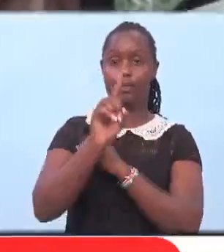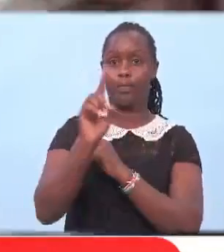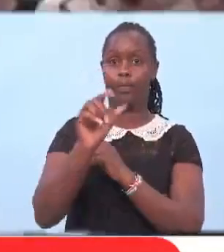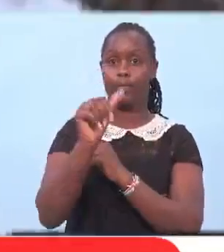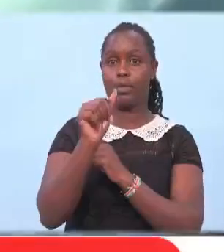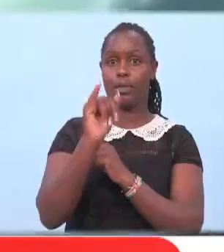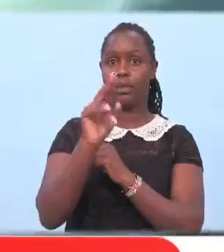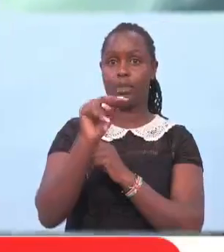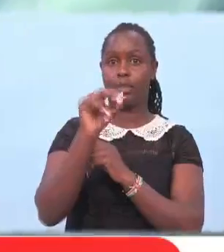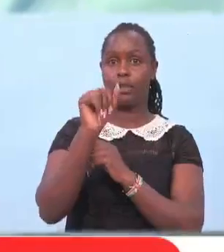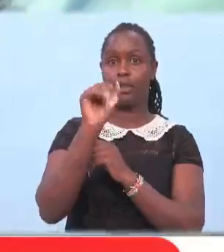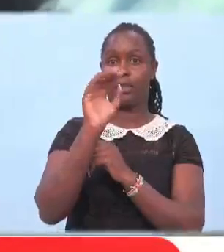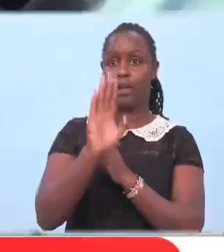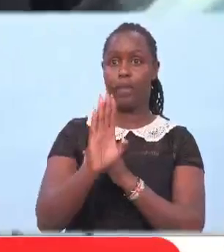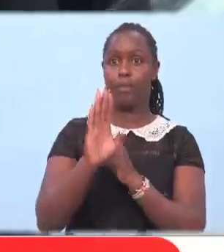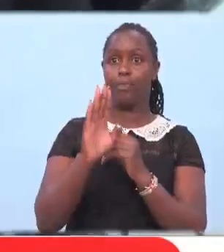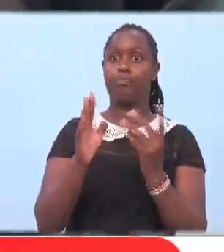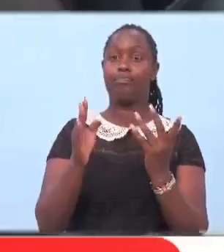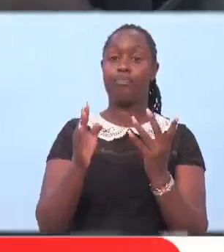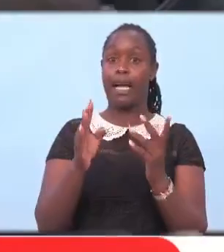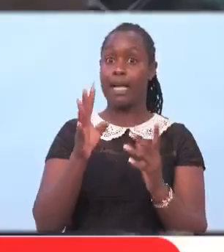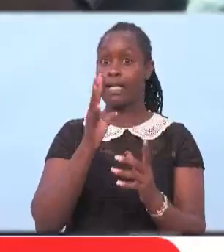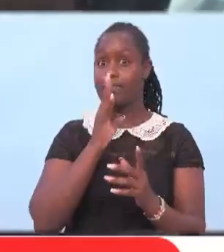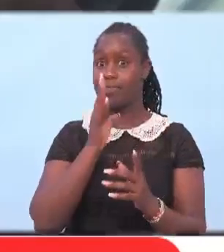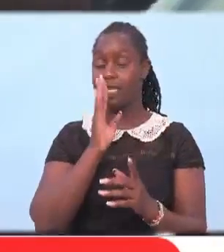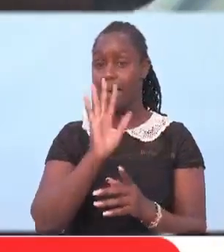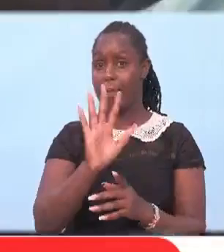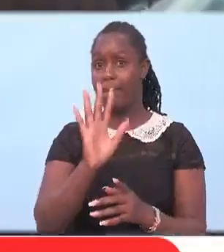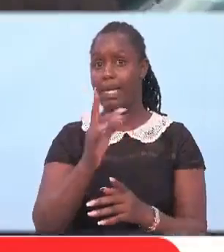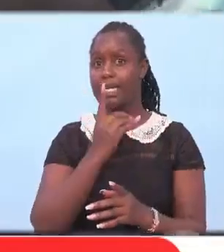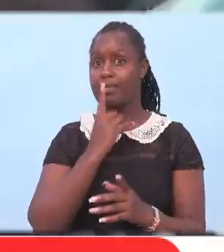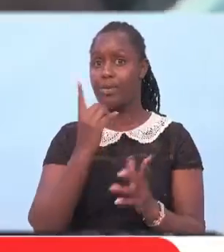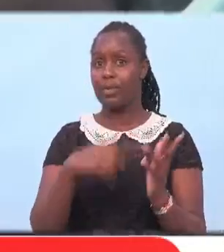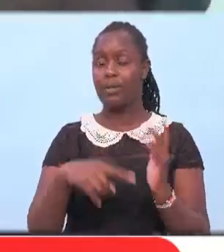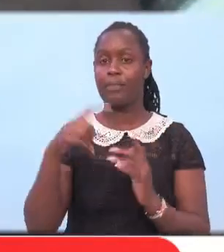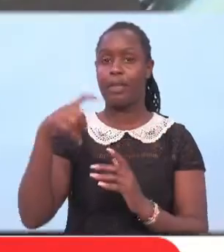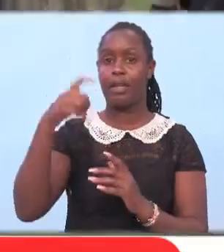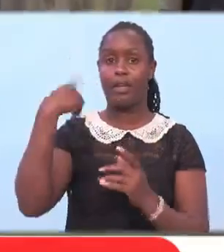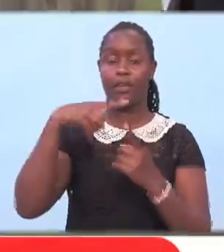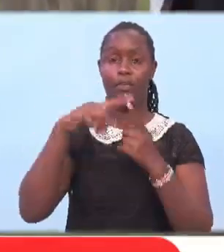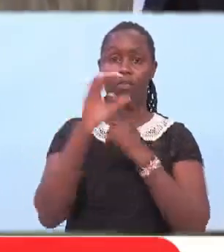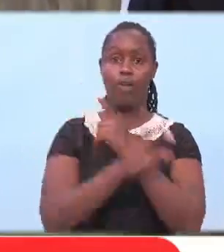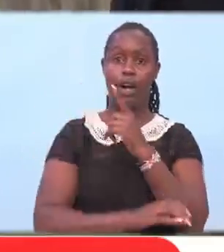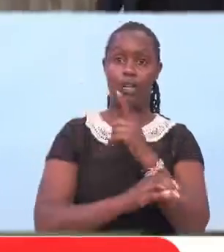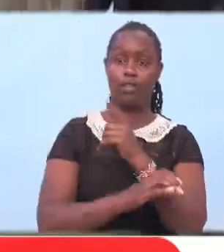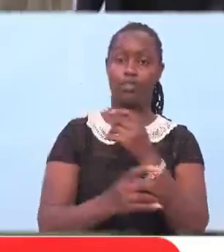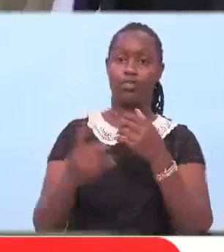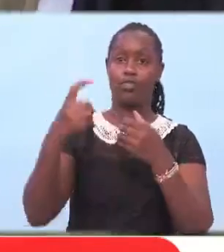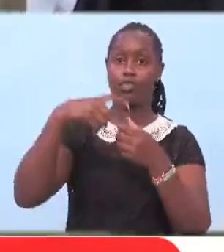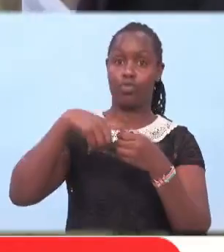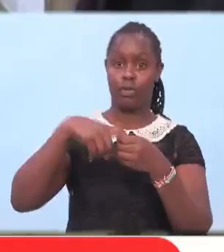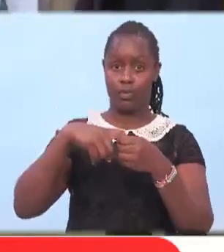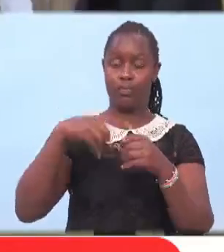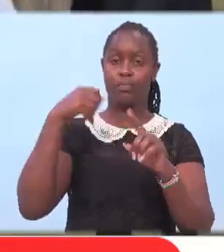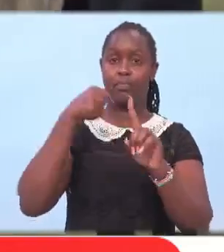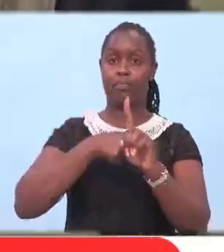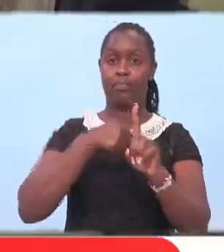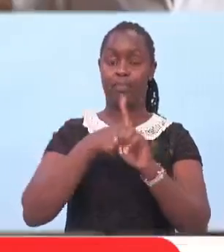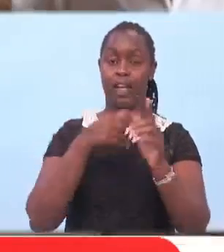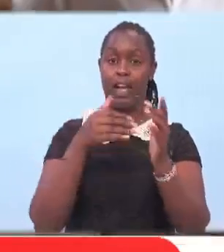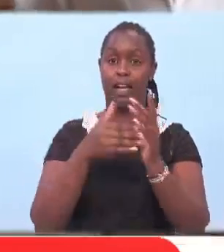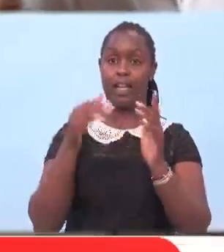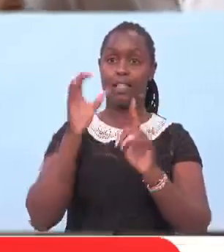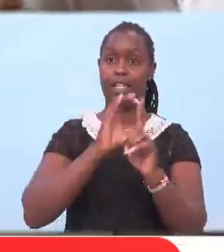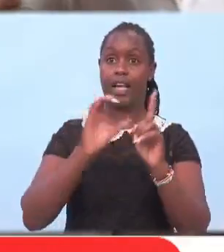Hawa Bangura, where in his speech, he emphasized the need for countries to join in the fight against climate